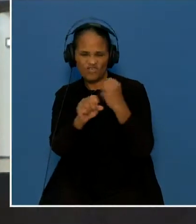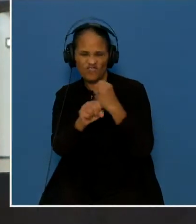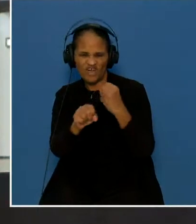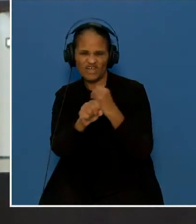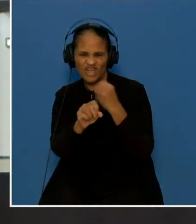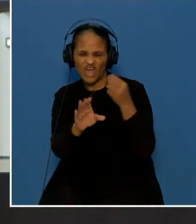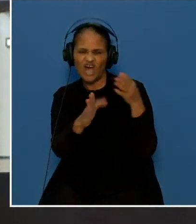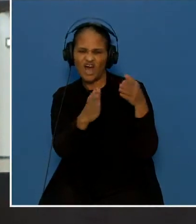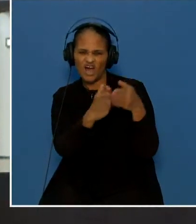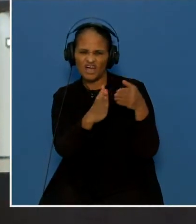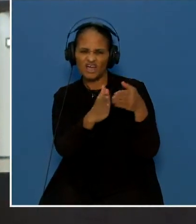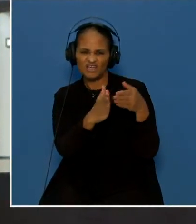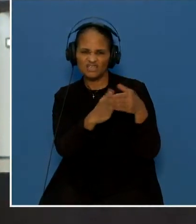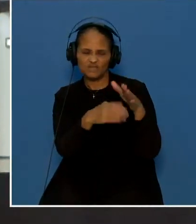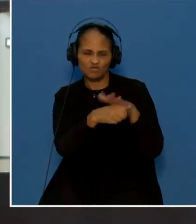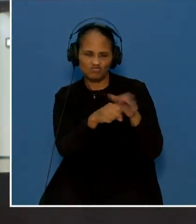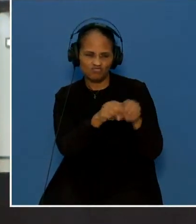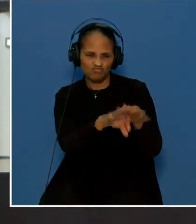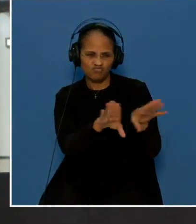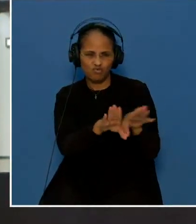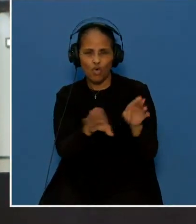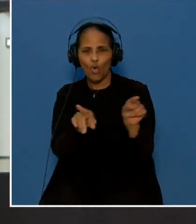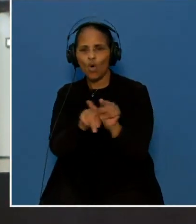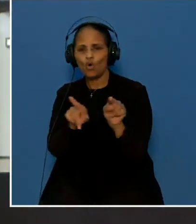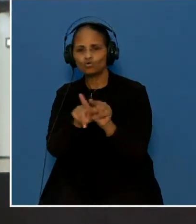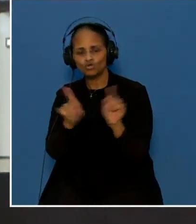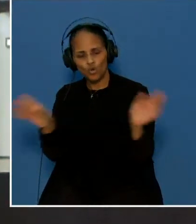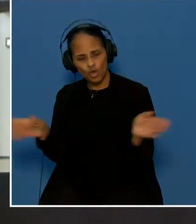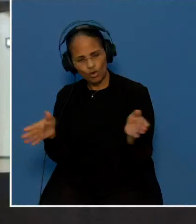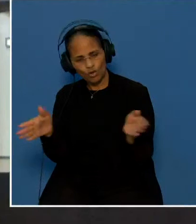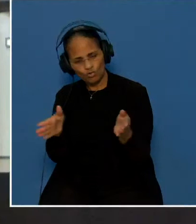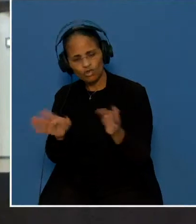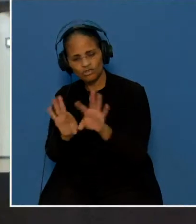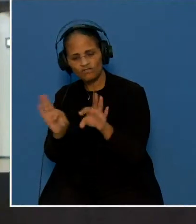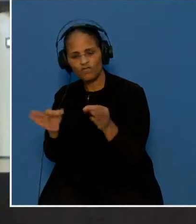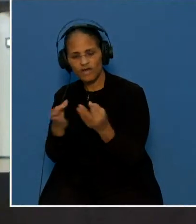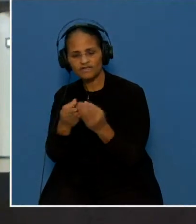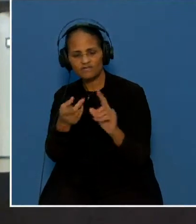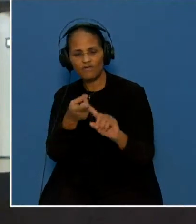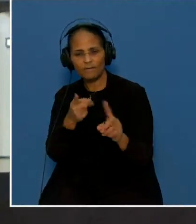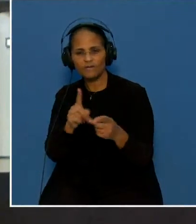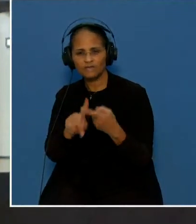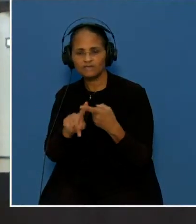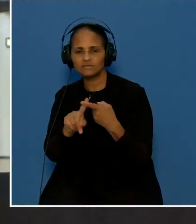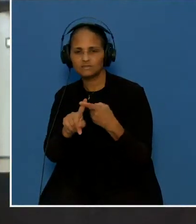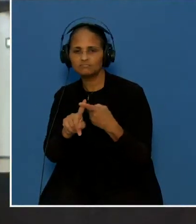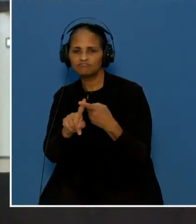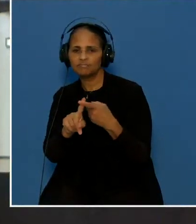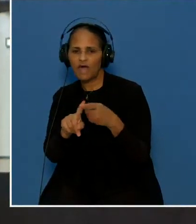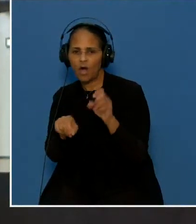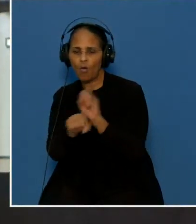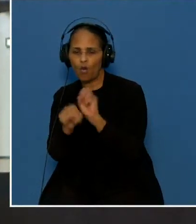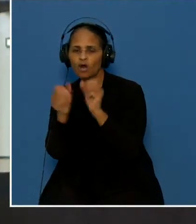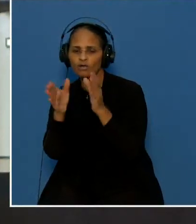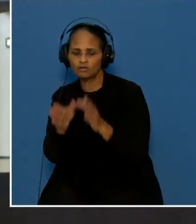COVID. And also, please encourage your friends and family and co-workers to do the same, to download the app